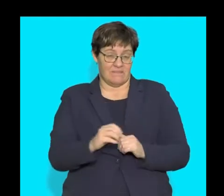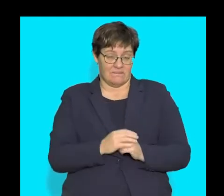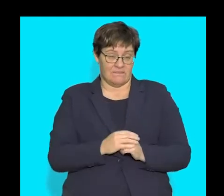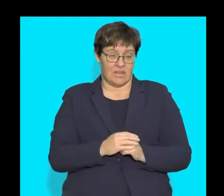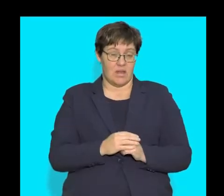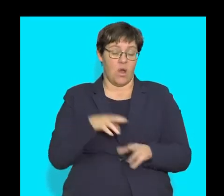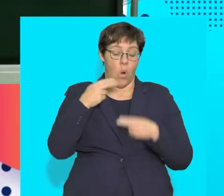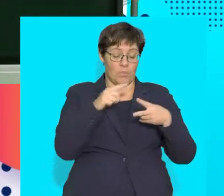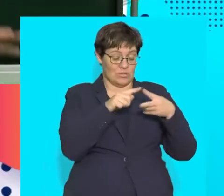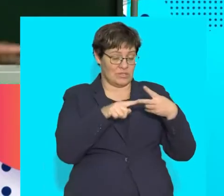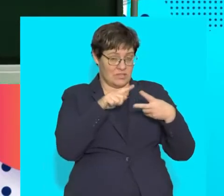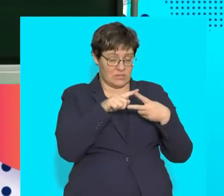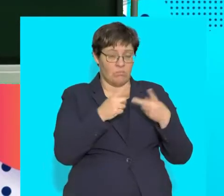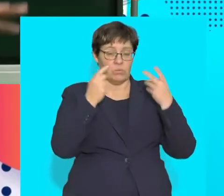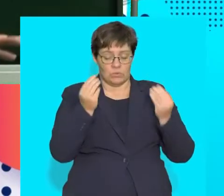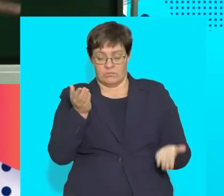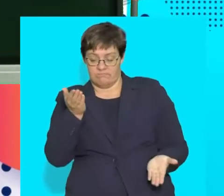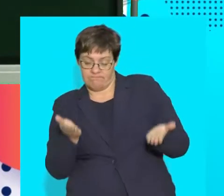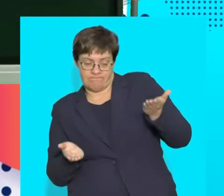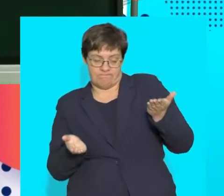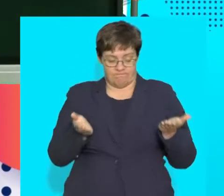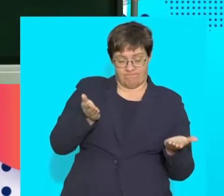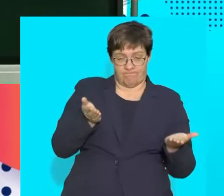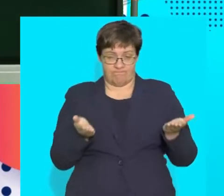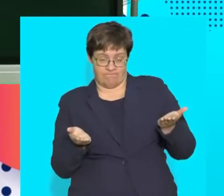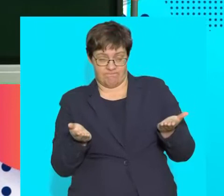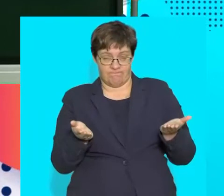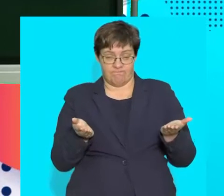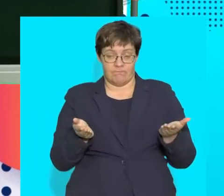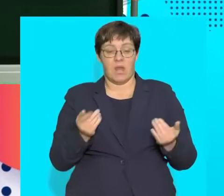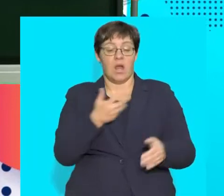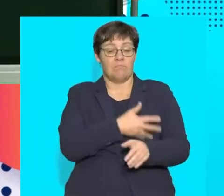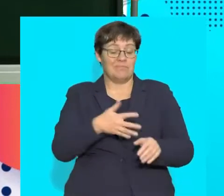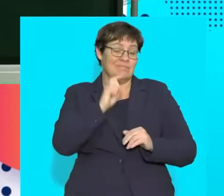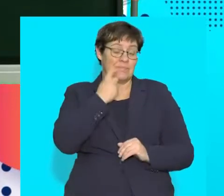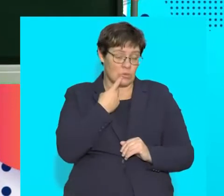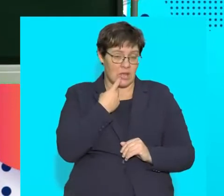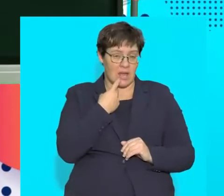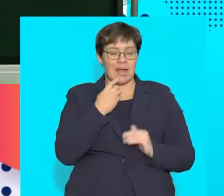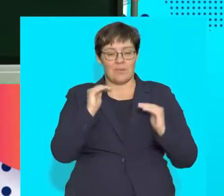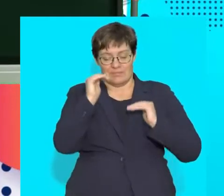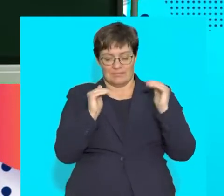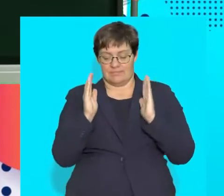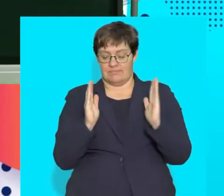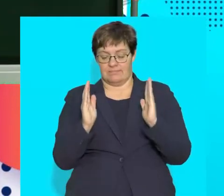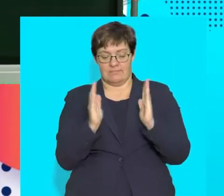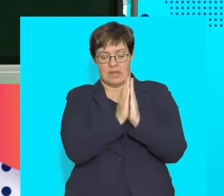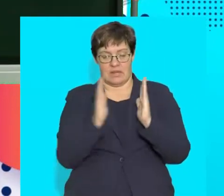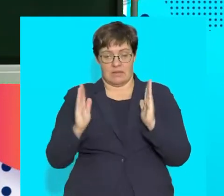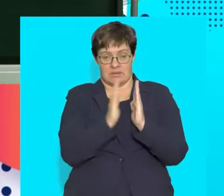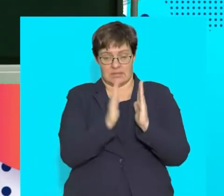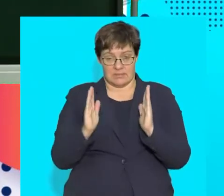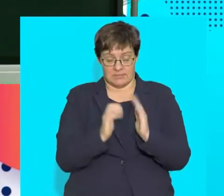maintaining a balance, and these two hormones will do what they need to do to keep the blood sugar levels within